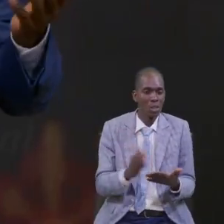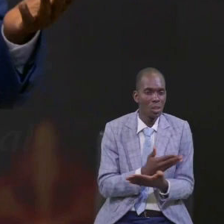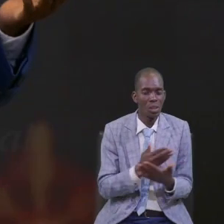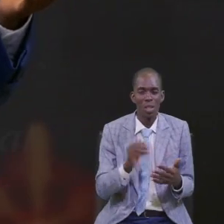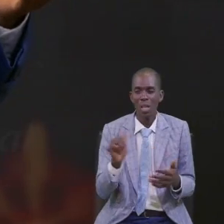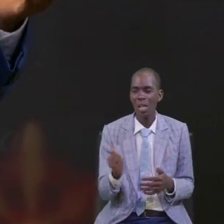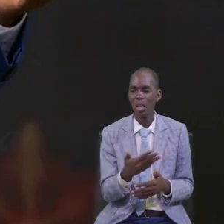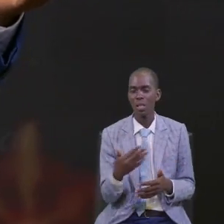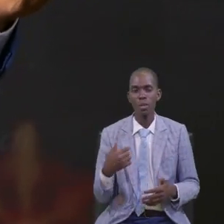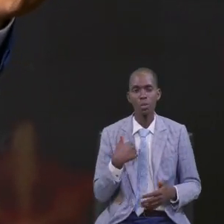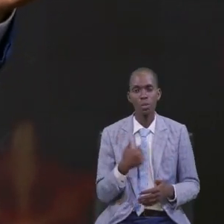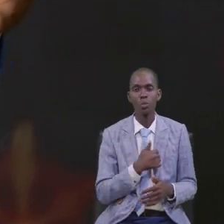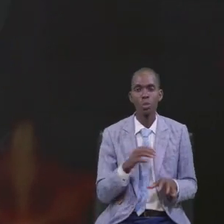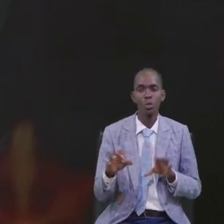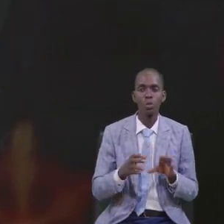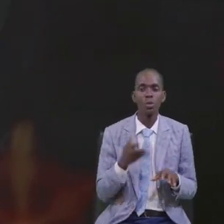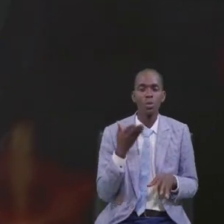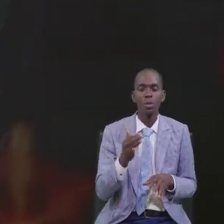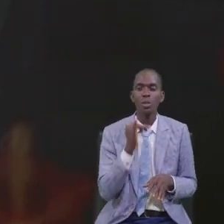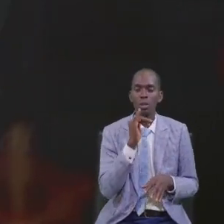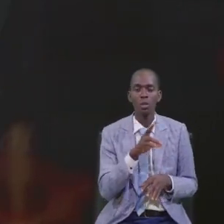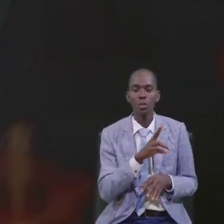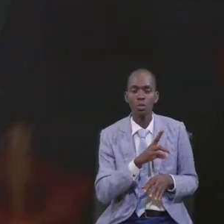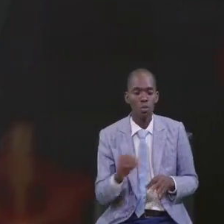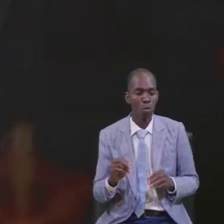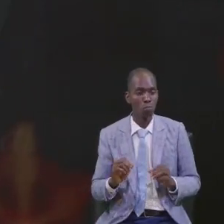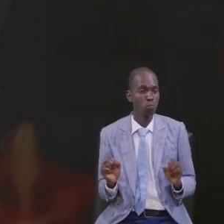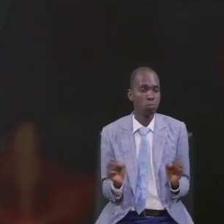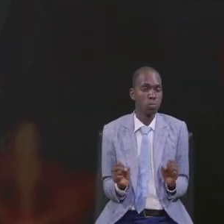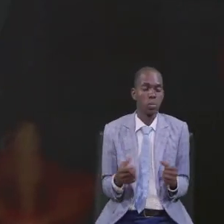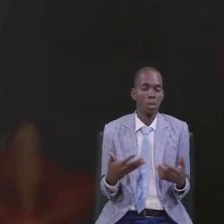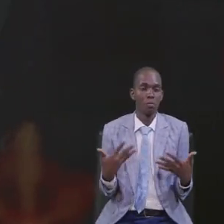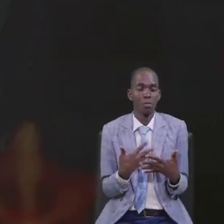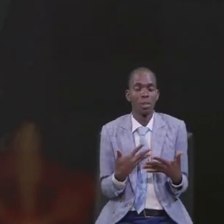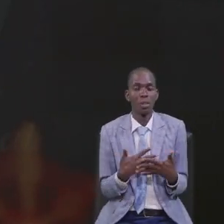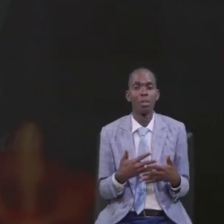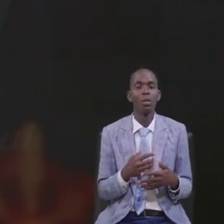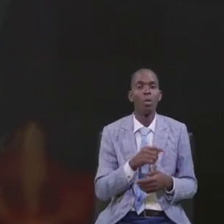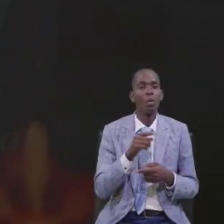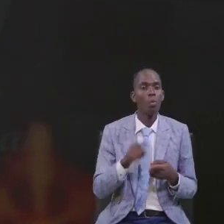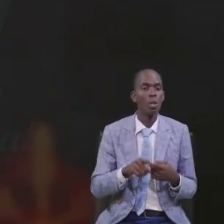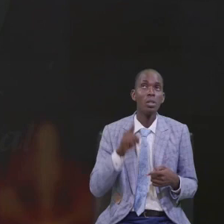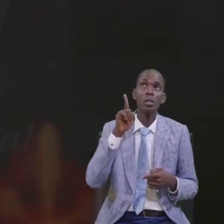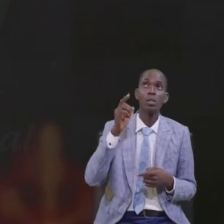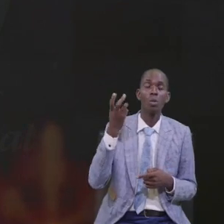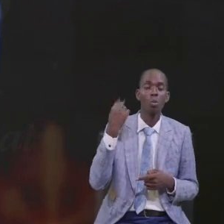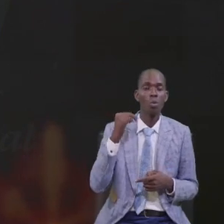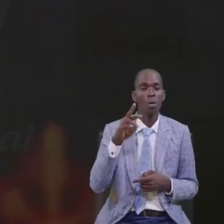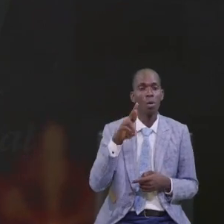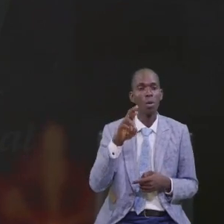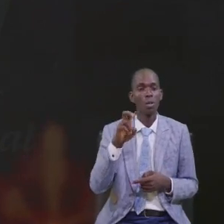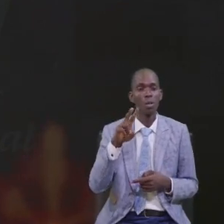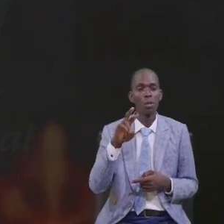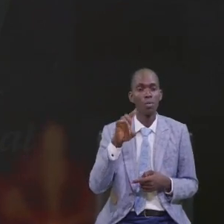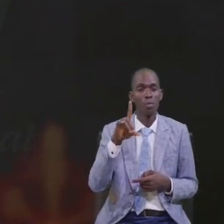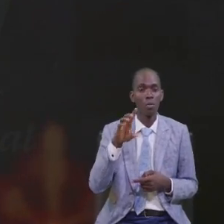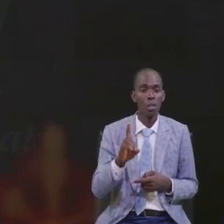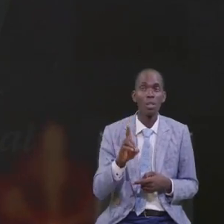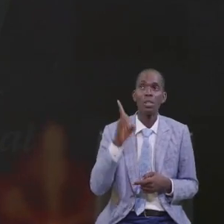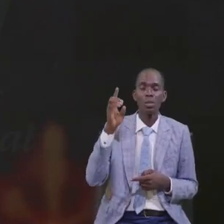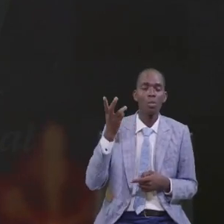do, there's no threat, there's no threatening. Who? When he was reviled, he reviled not